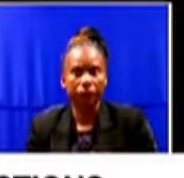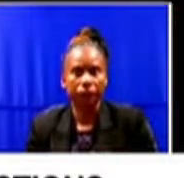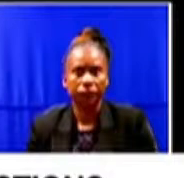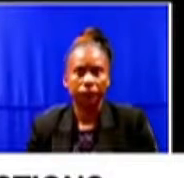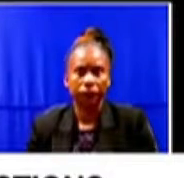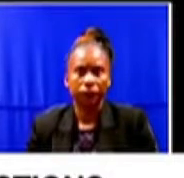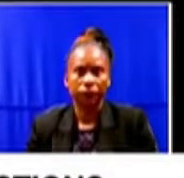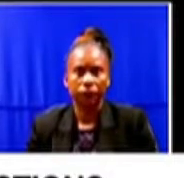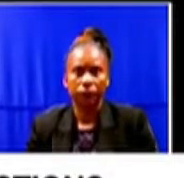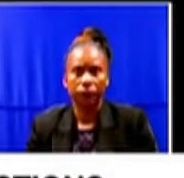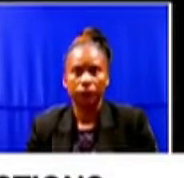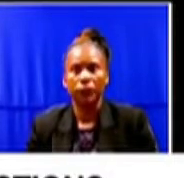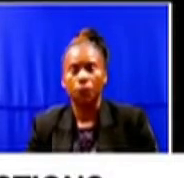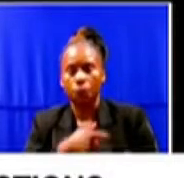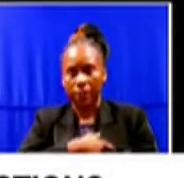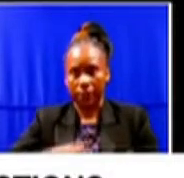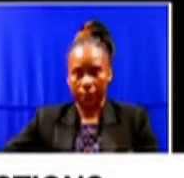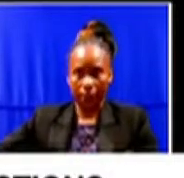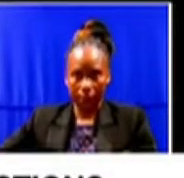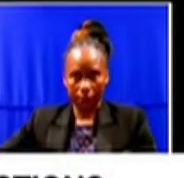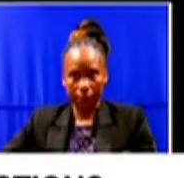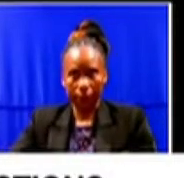Thank you, Mr. President.